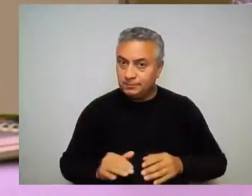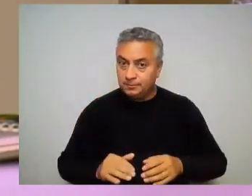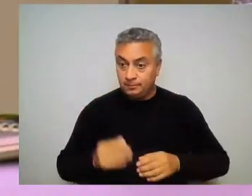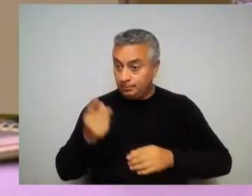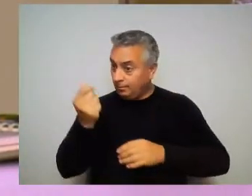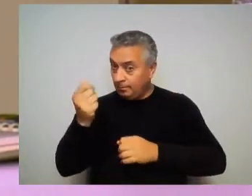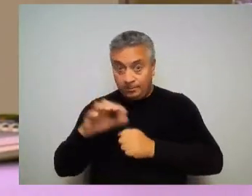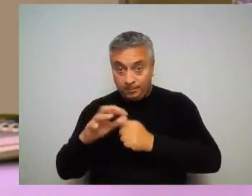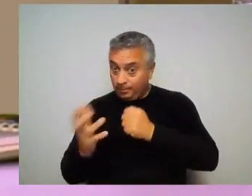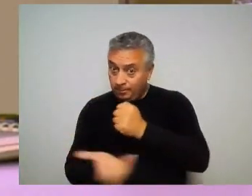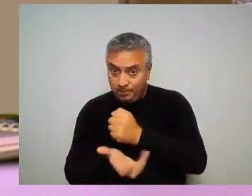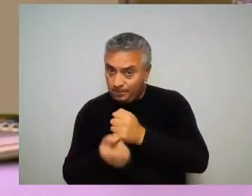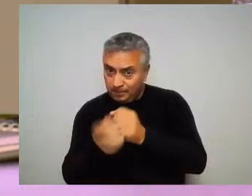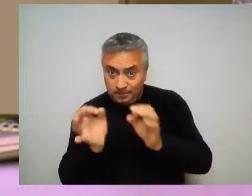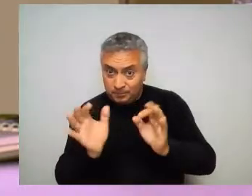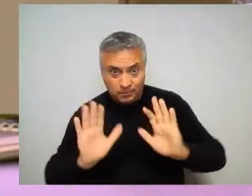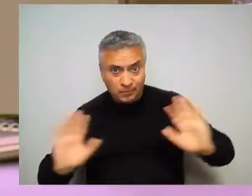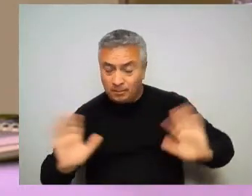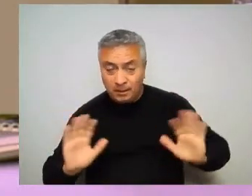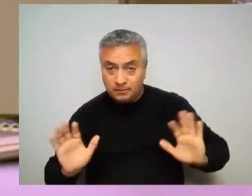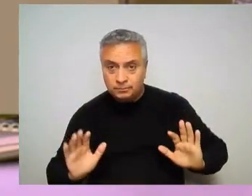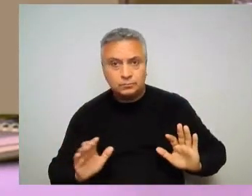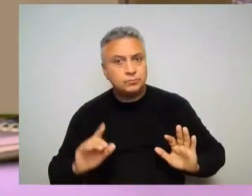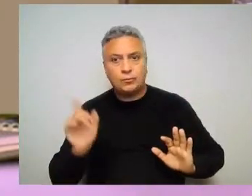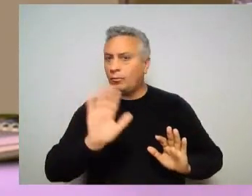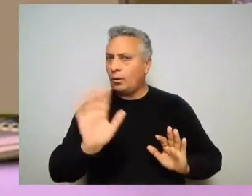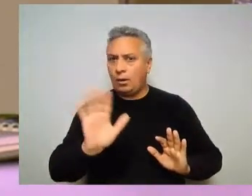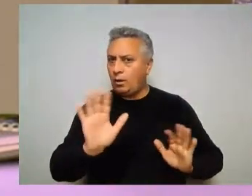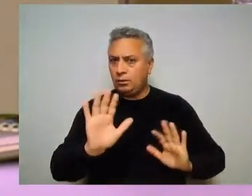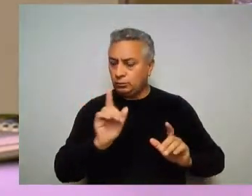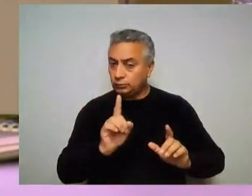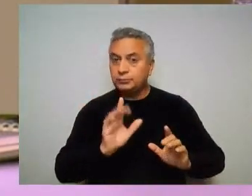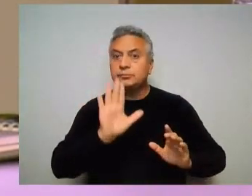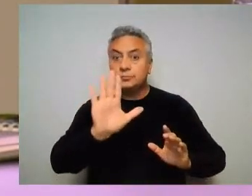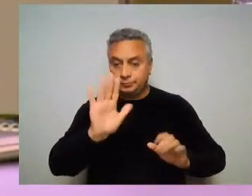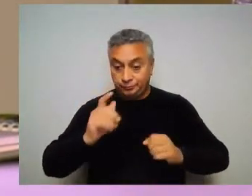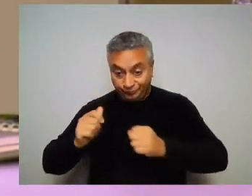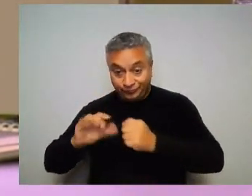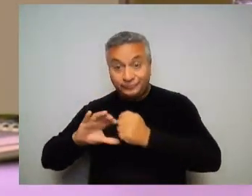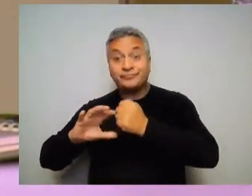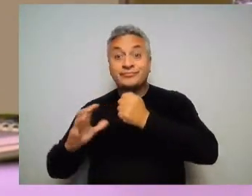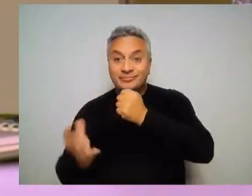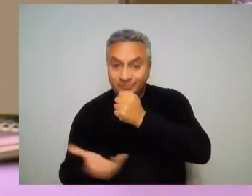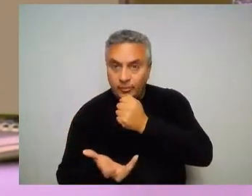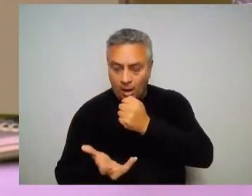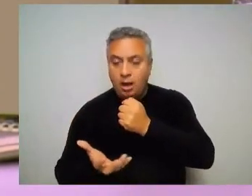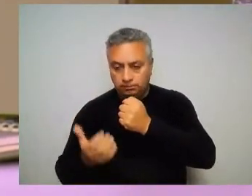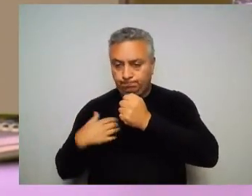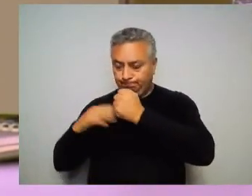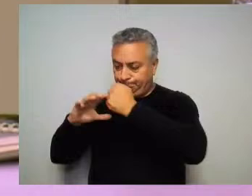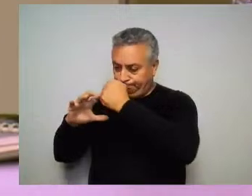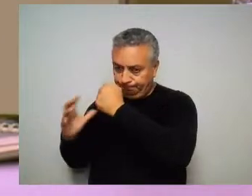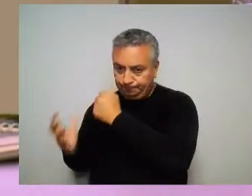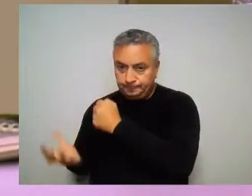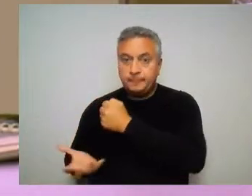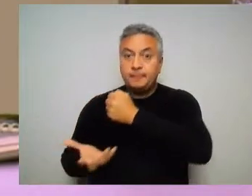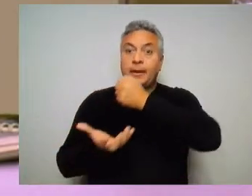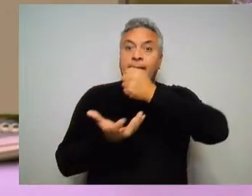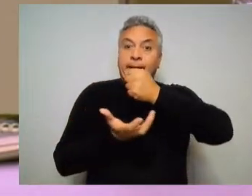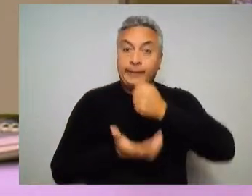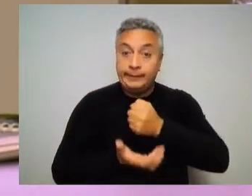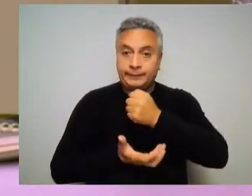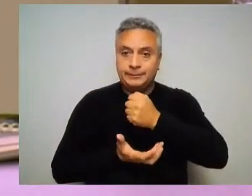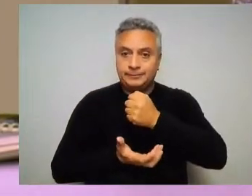of resources. There is a challenge which has to do with the use of those resources. How are we going to manage